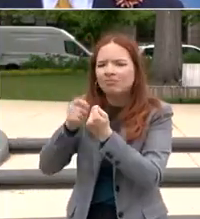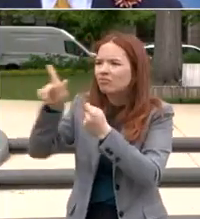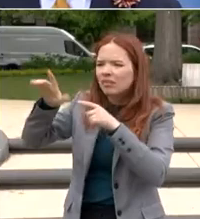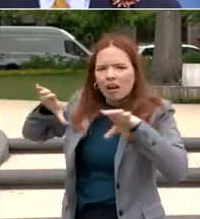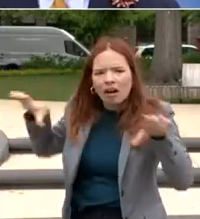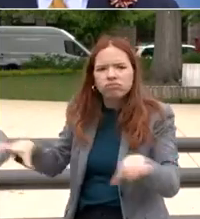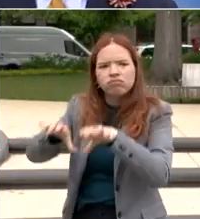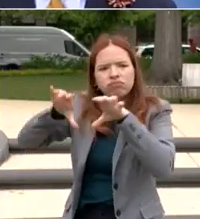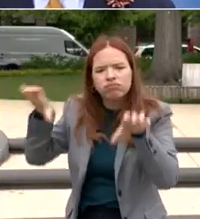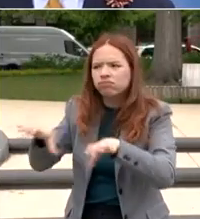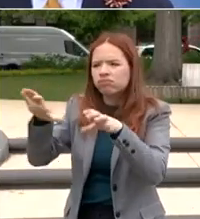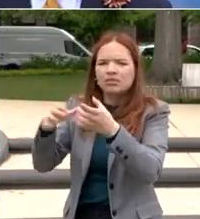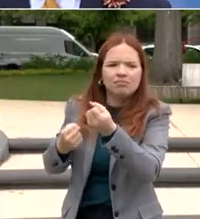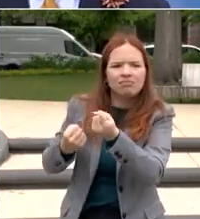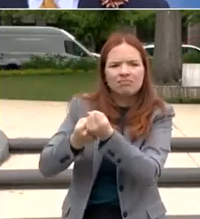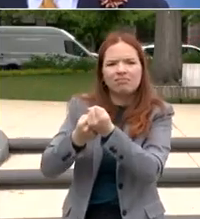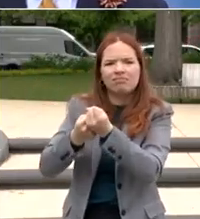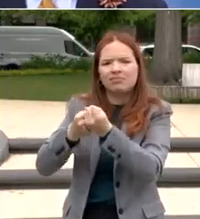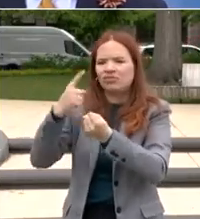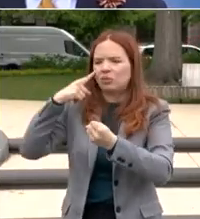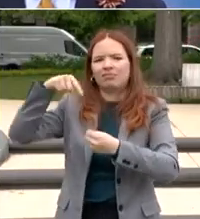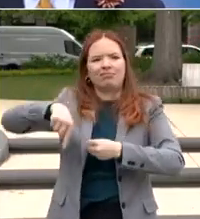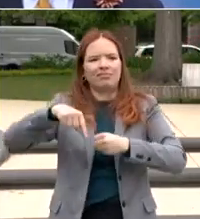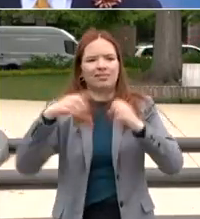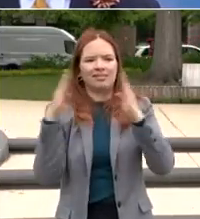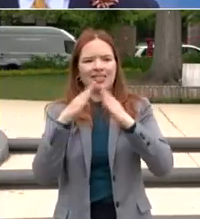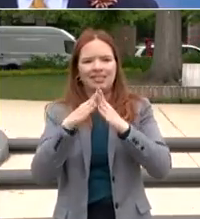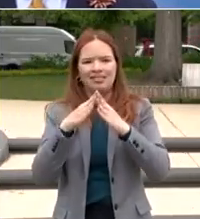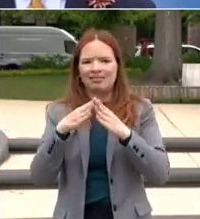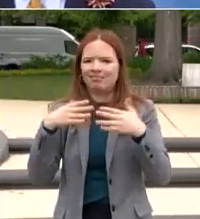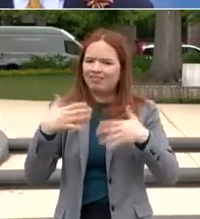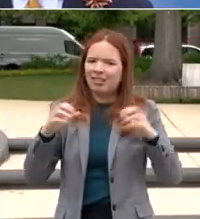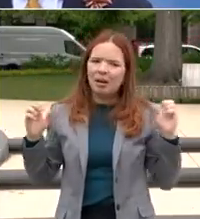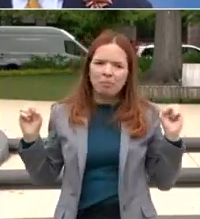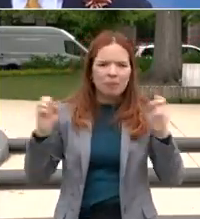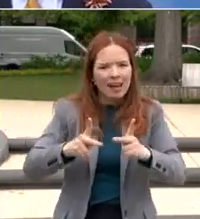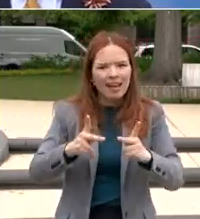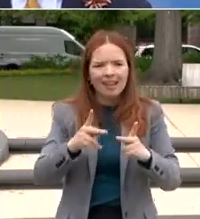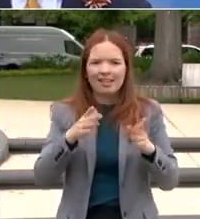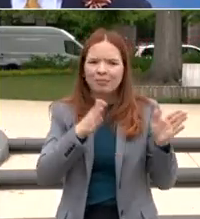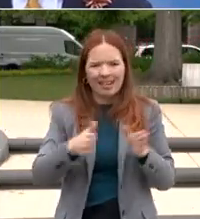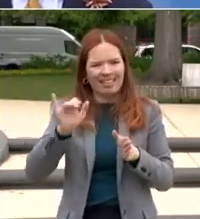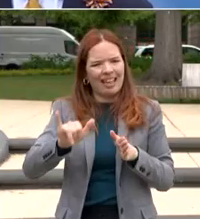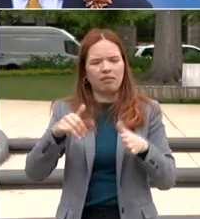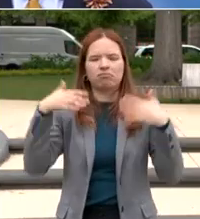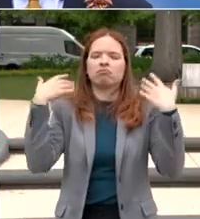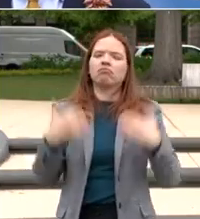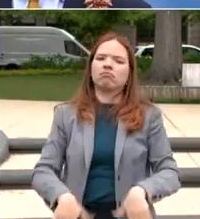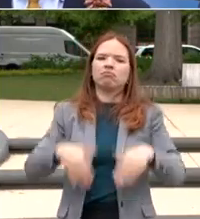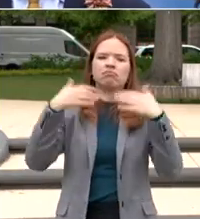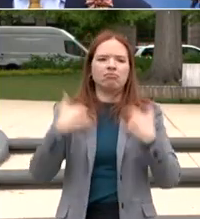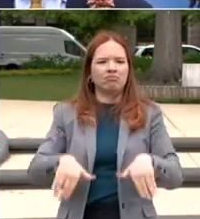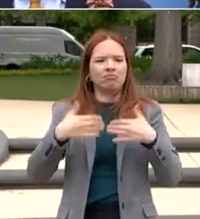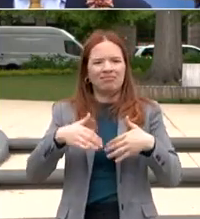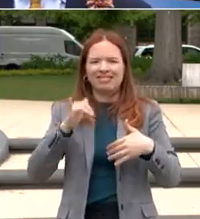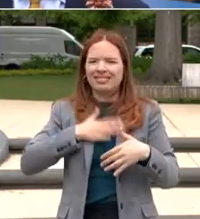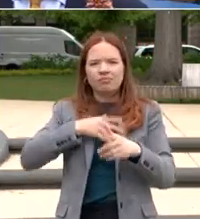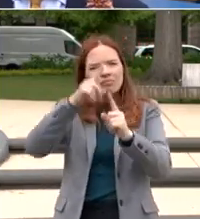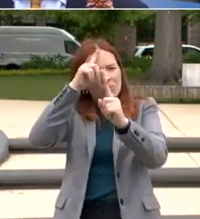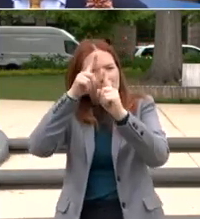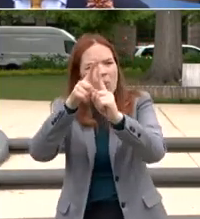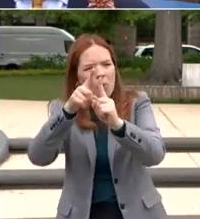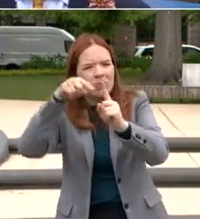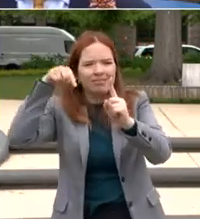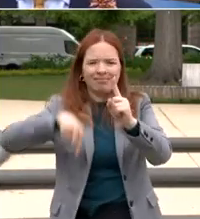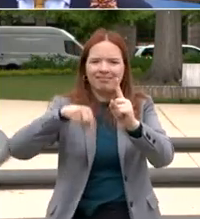support for a downtown comeback. It is so imperative to all of our goals in DC that downtown comes back,